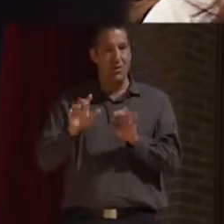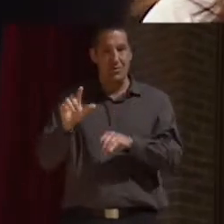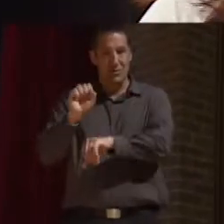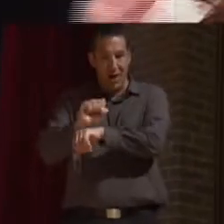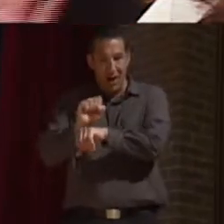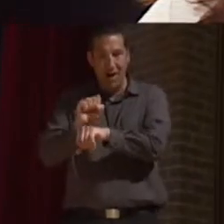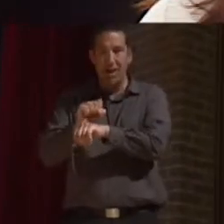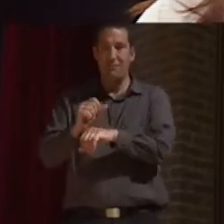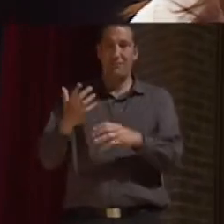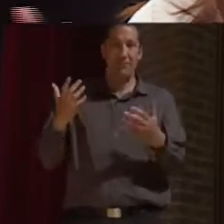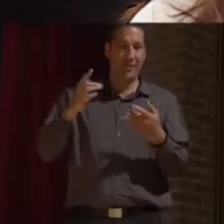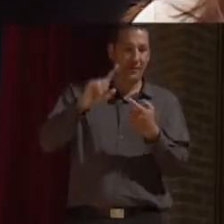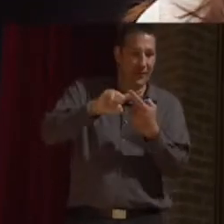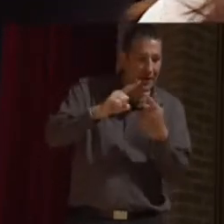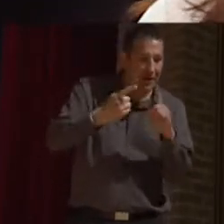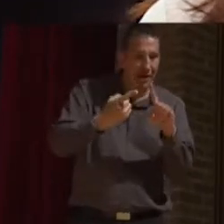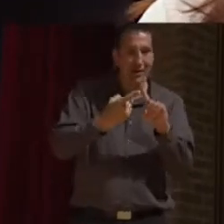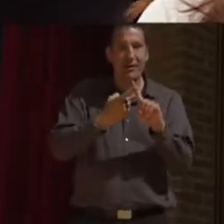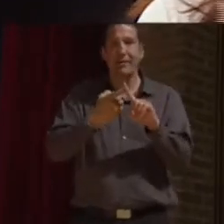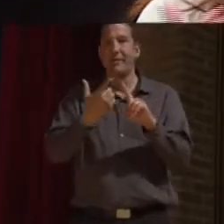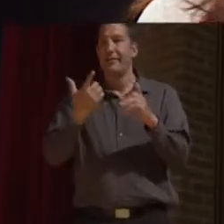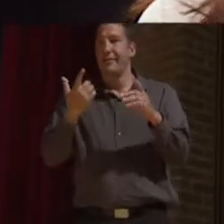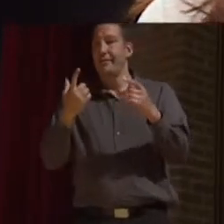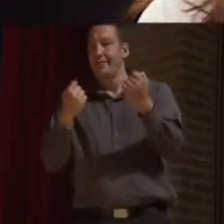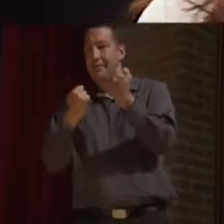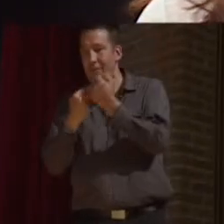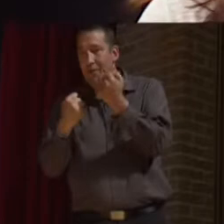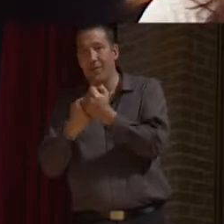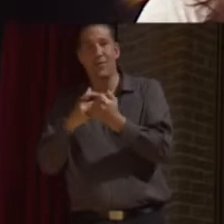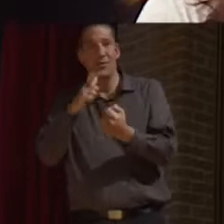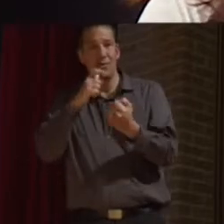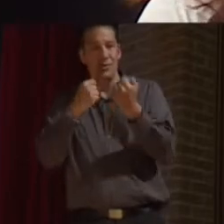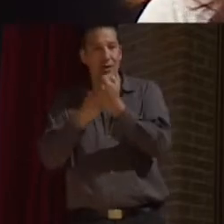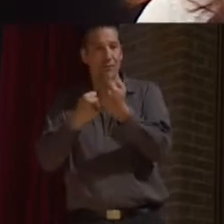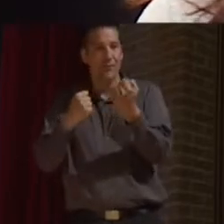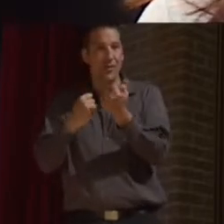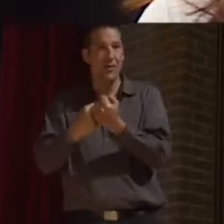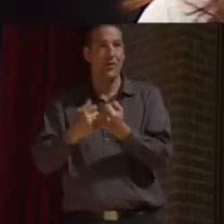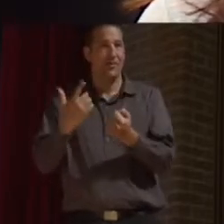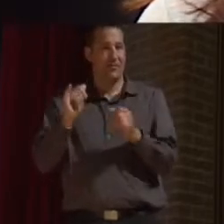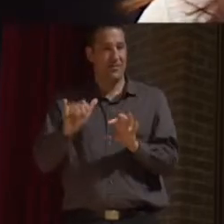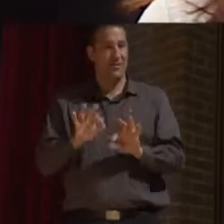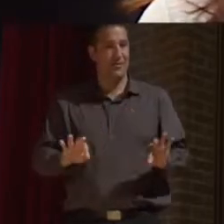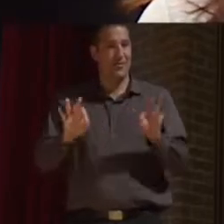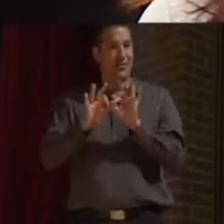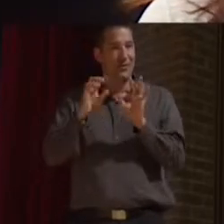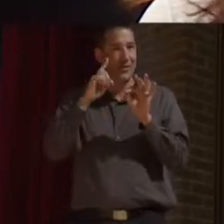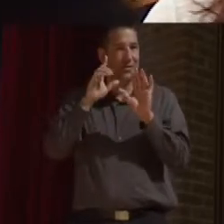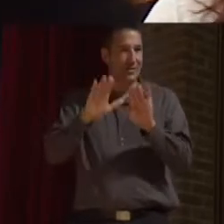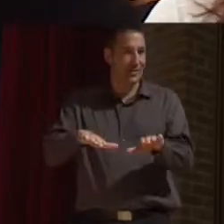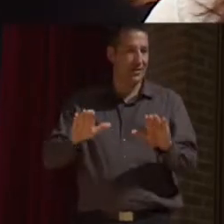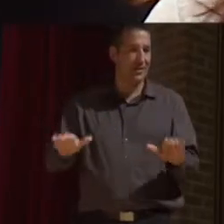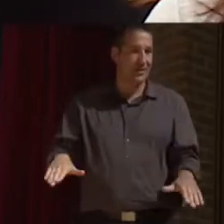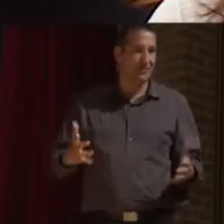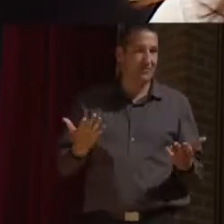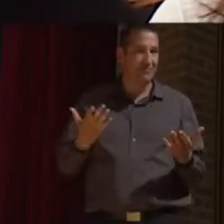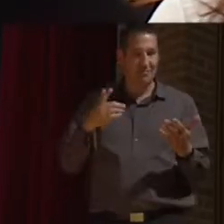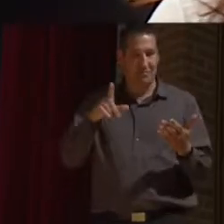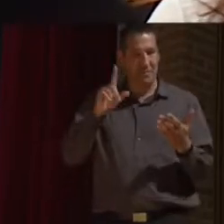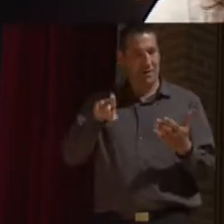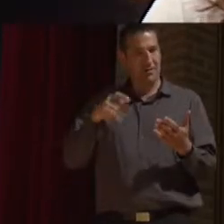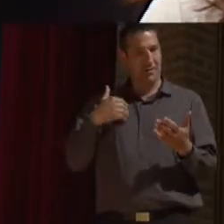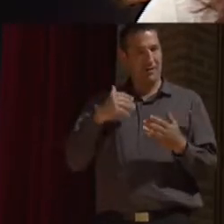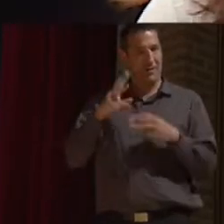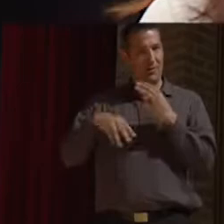and friends and support systems and, however that looks for each child. But like, they have to have a world when we're